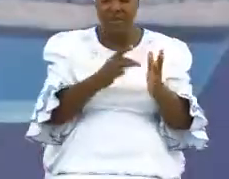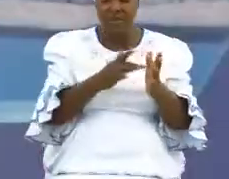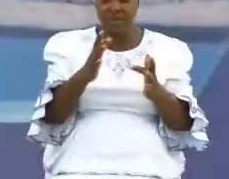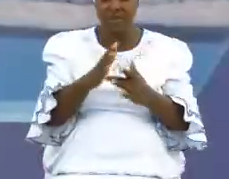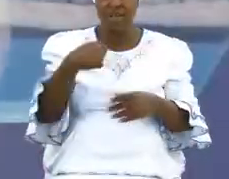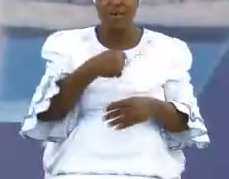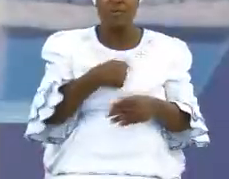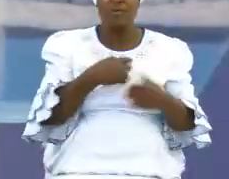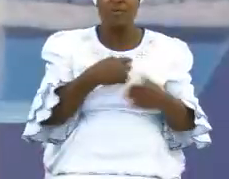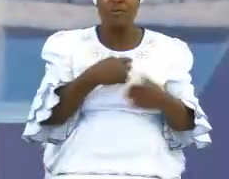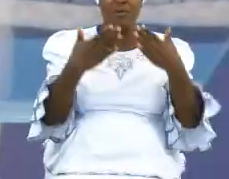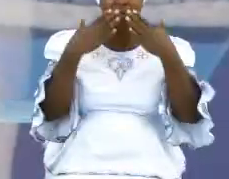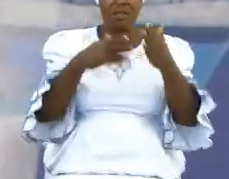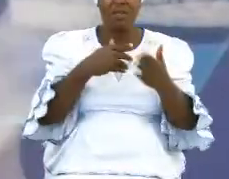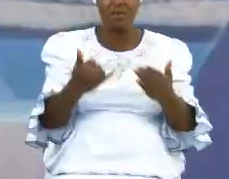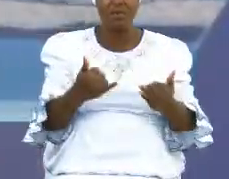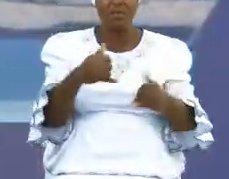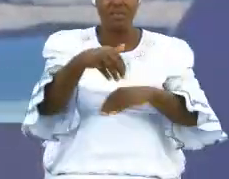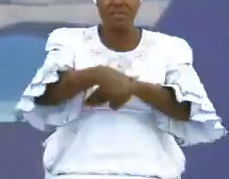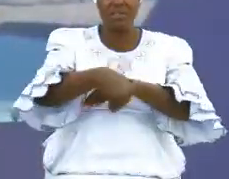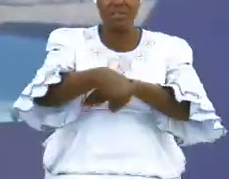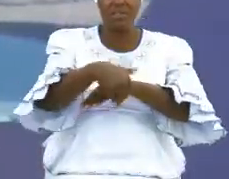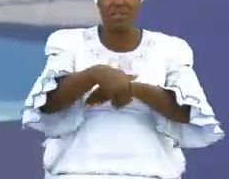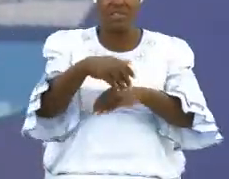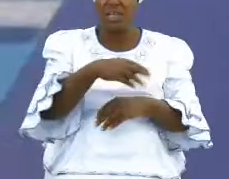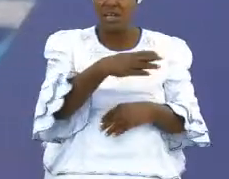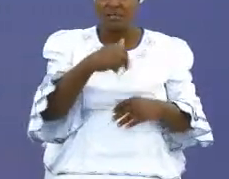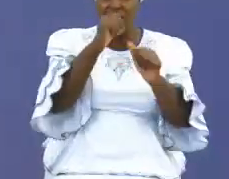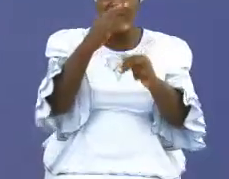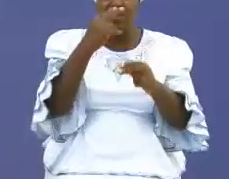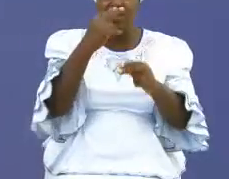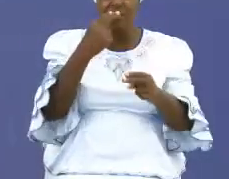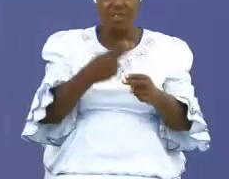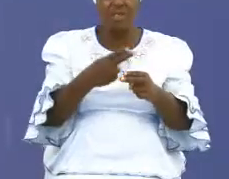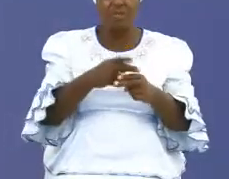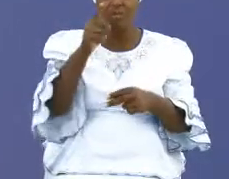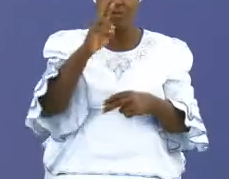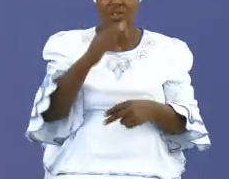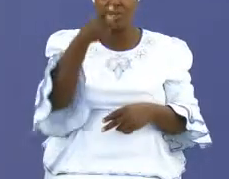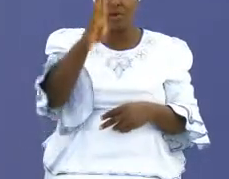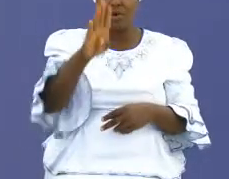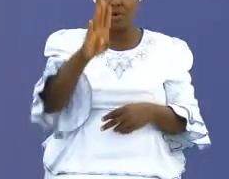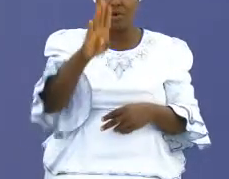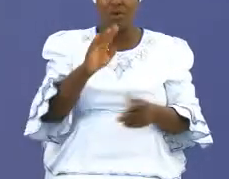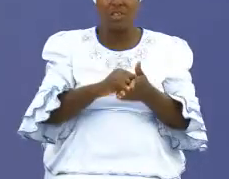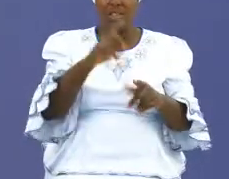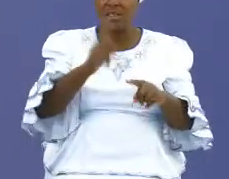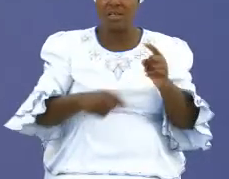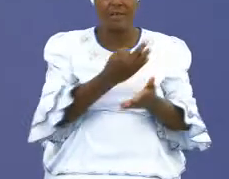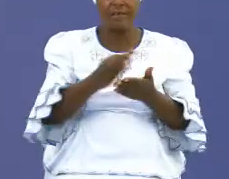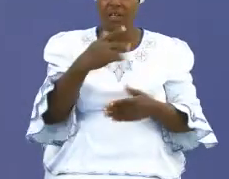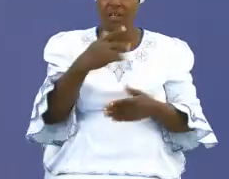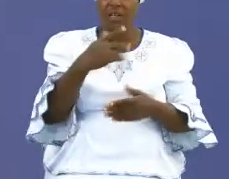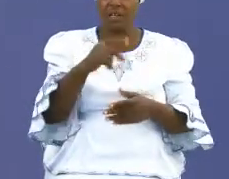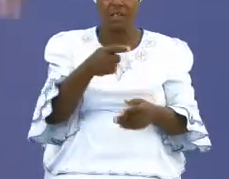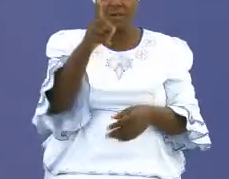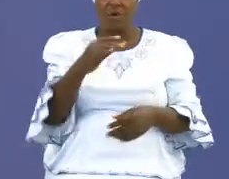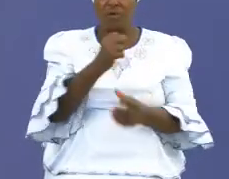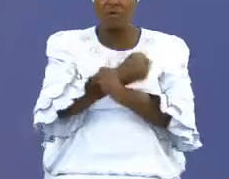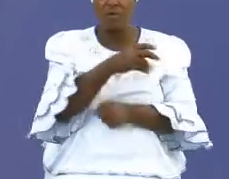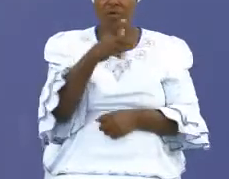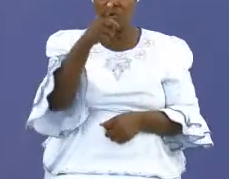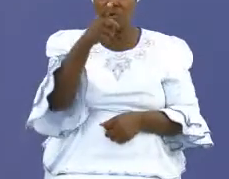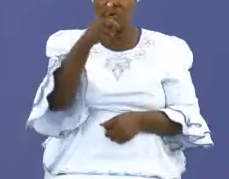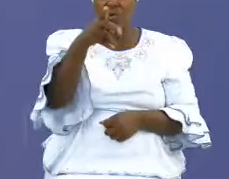you tonight and bless your name. You are the God that cannot fail, the God of love, the God of power, the God